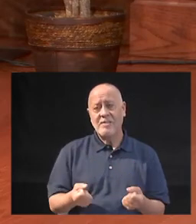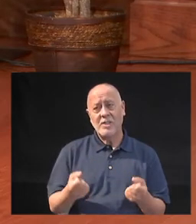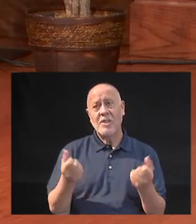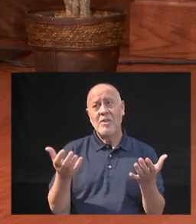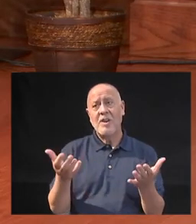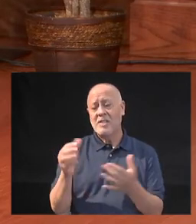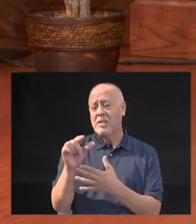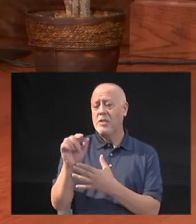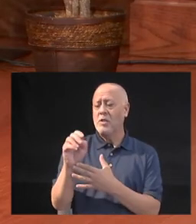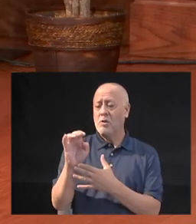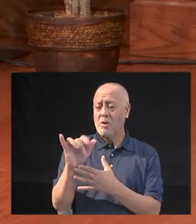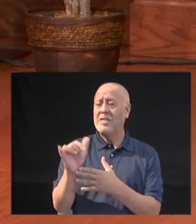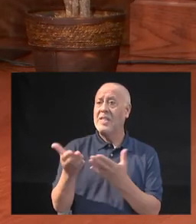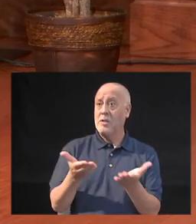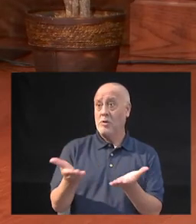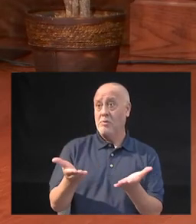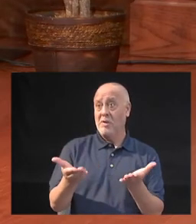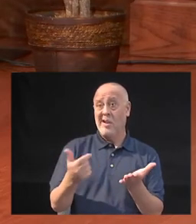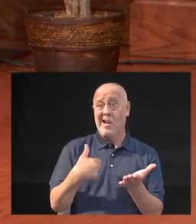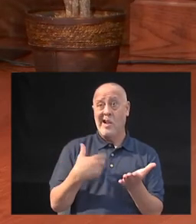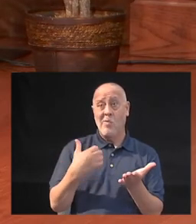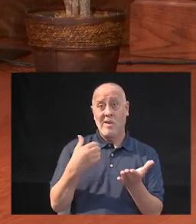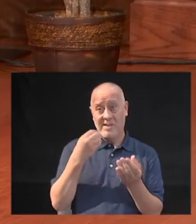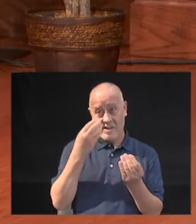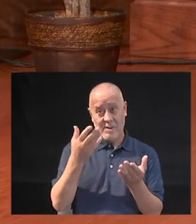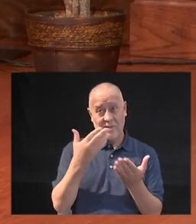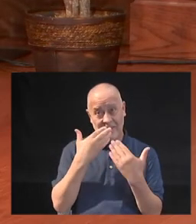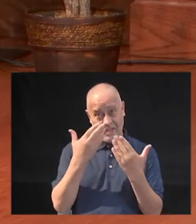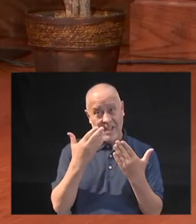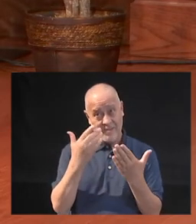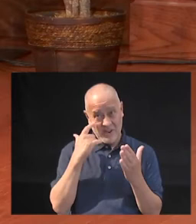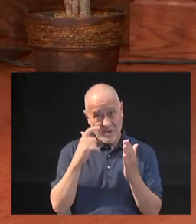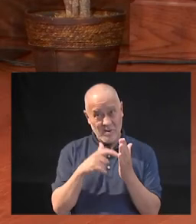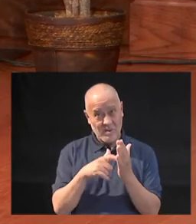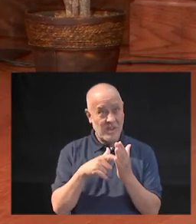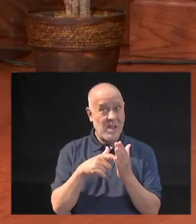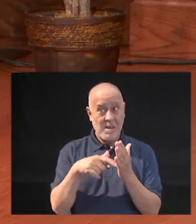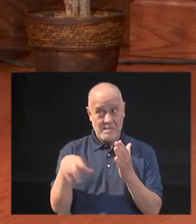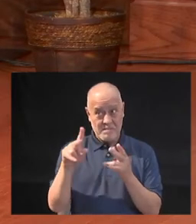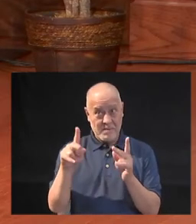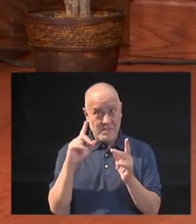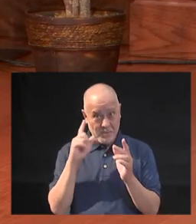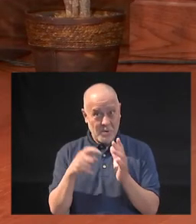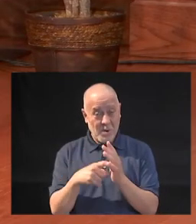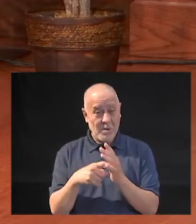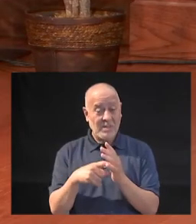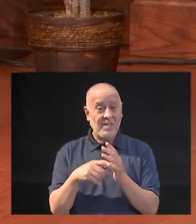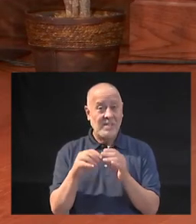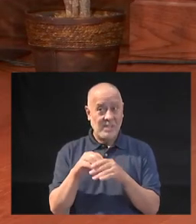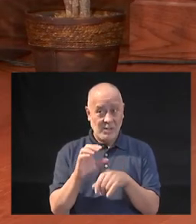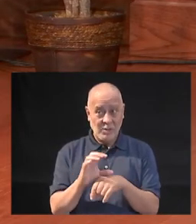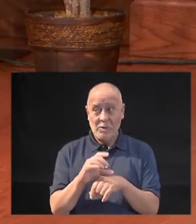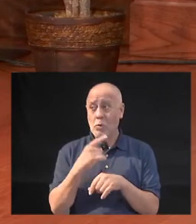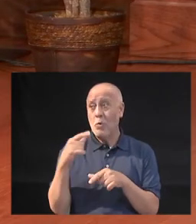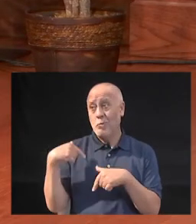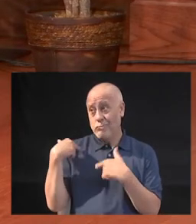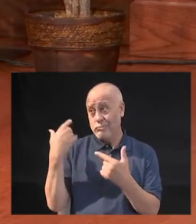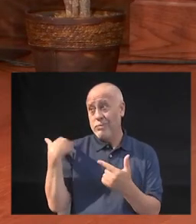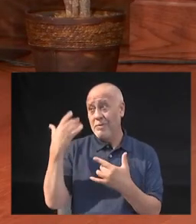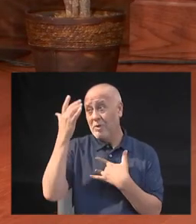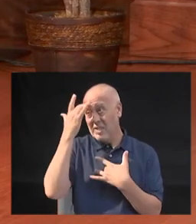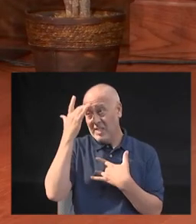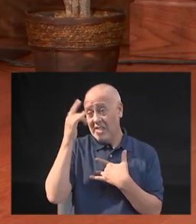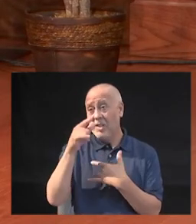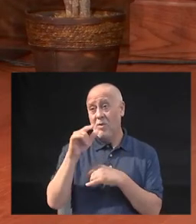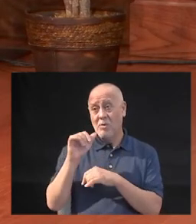That's an act of servanthood, and I just want to tell you it's noticed. And it's been noticed by others in the church who have been sick or who have been, you've reached